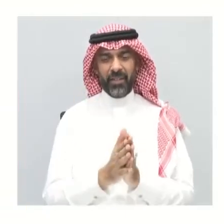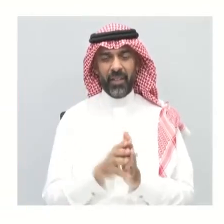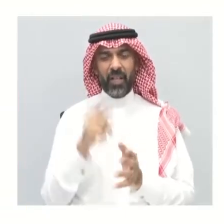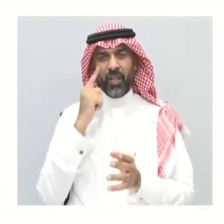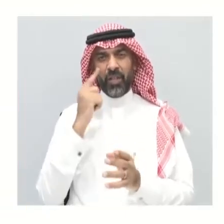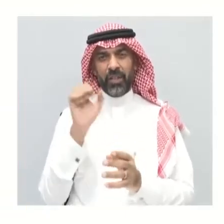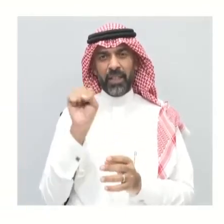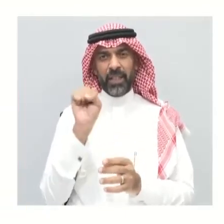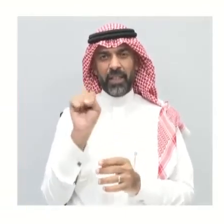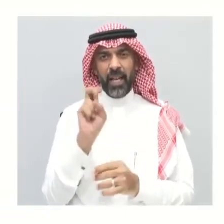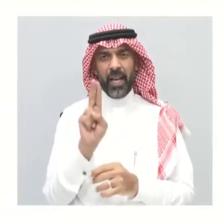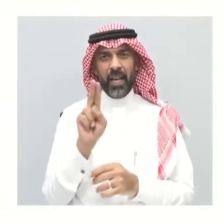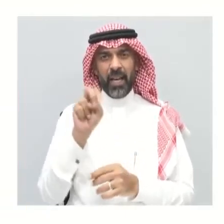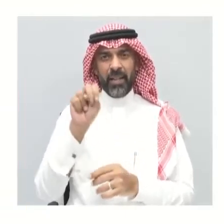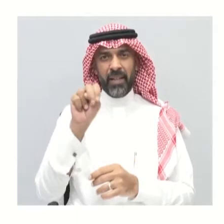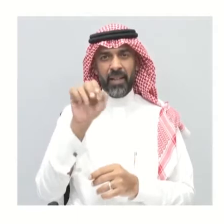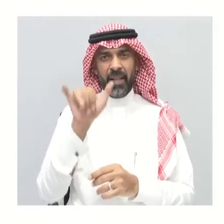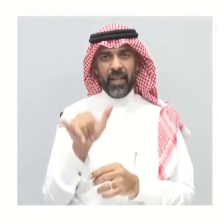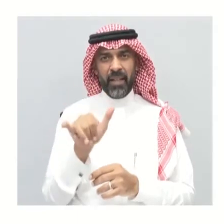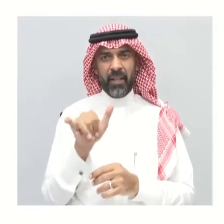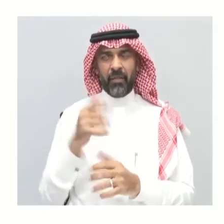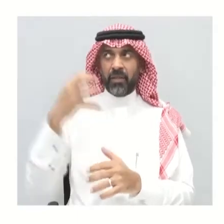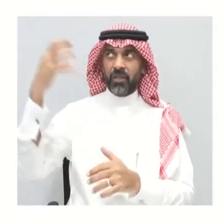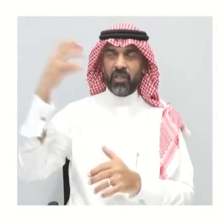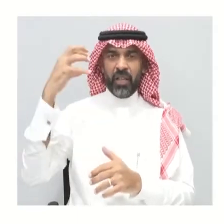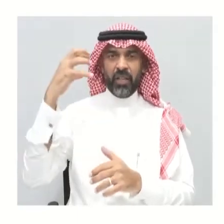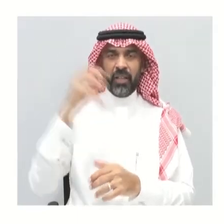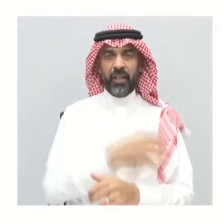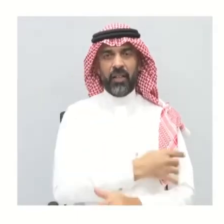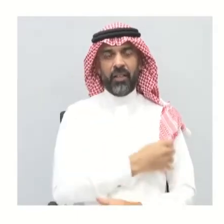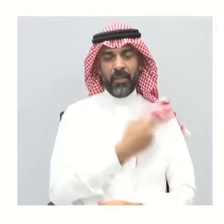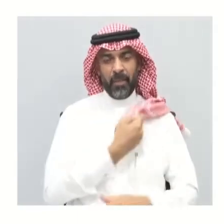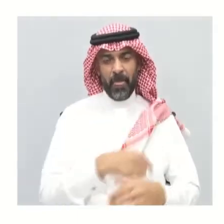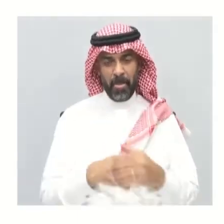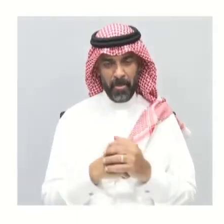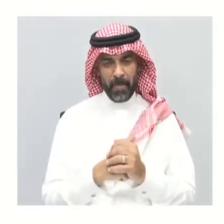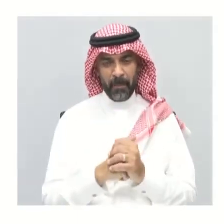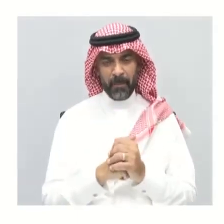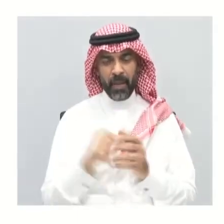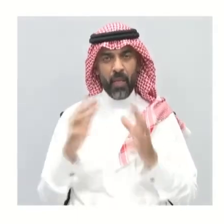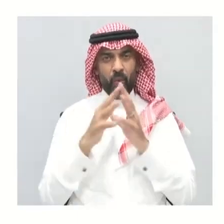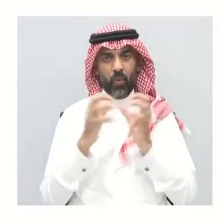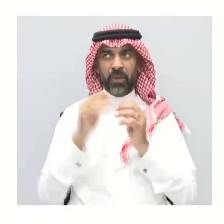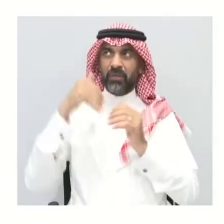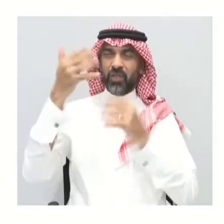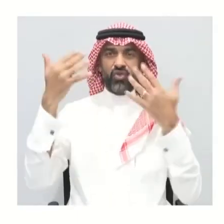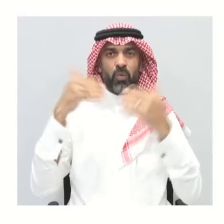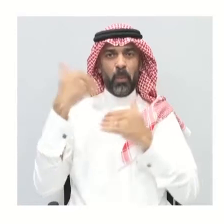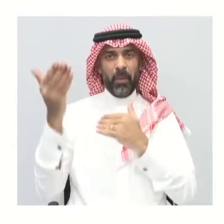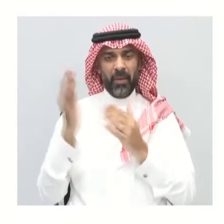Sunny. If it's sunny outside, it's a kind of weather. Sunny. You know the sun?